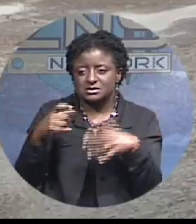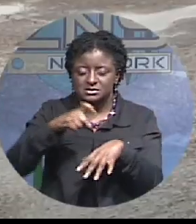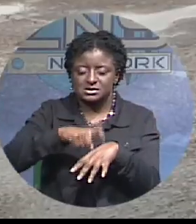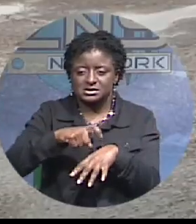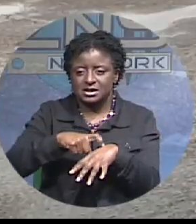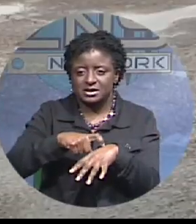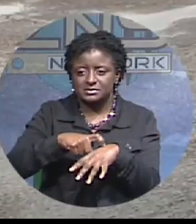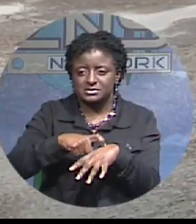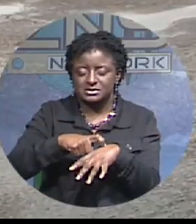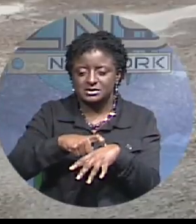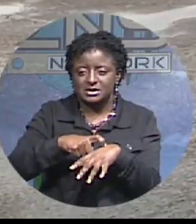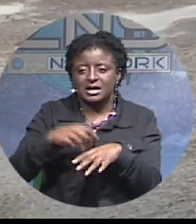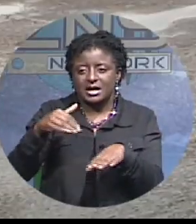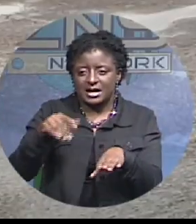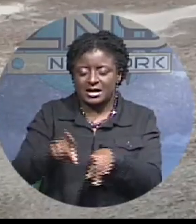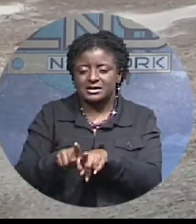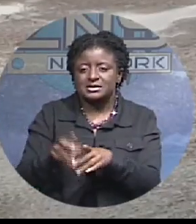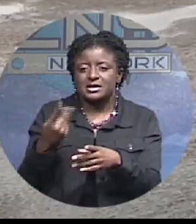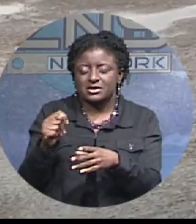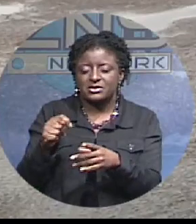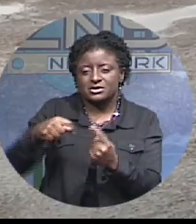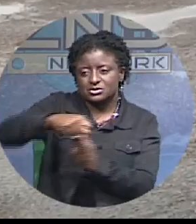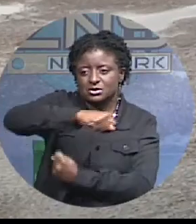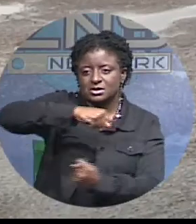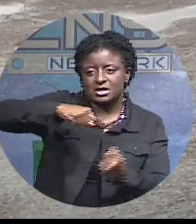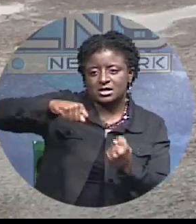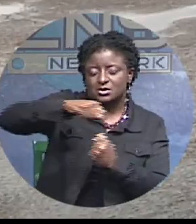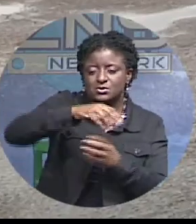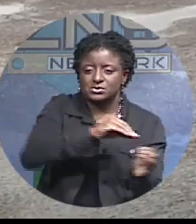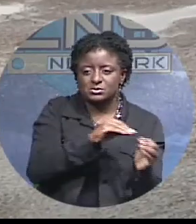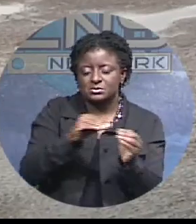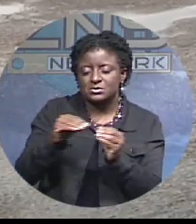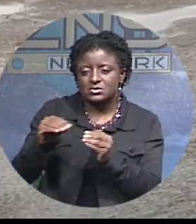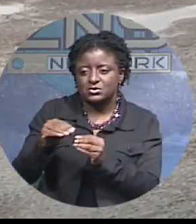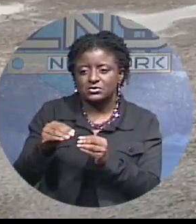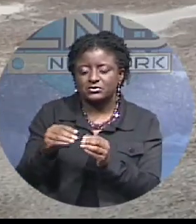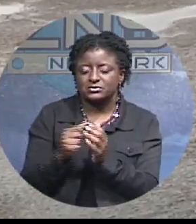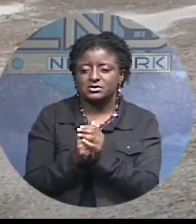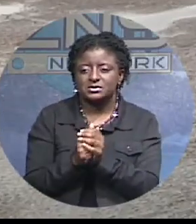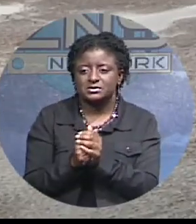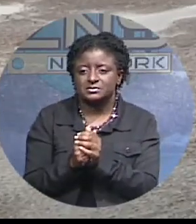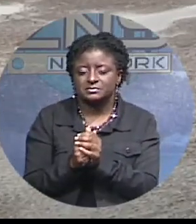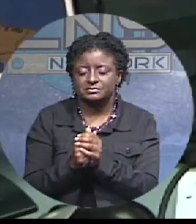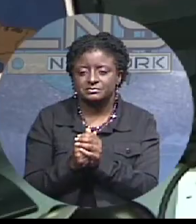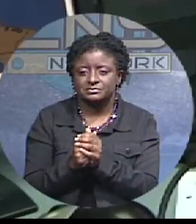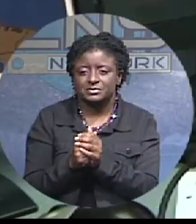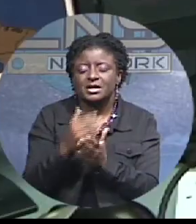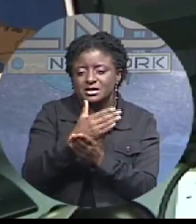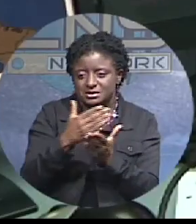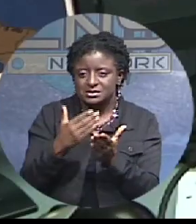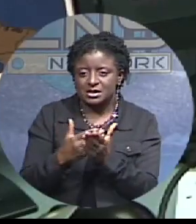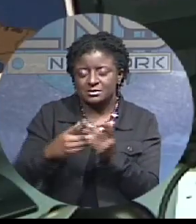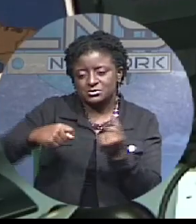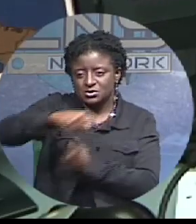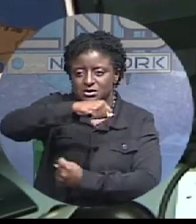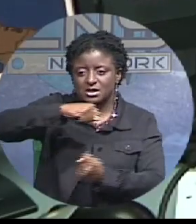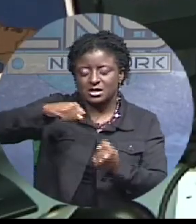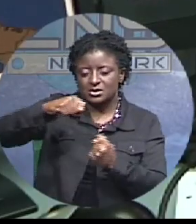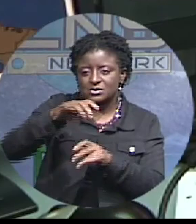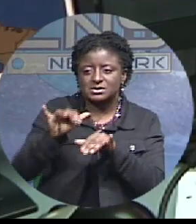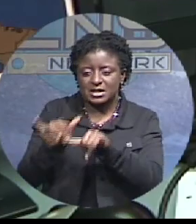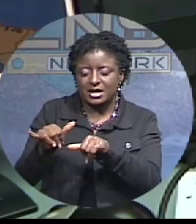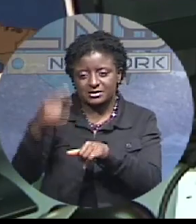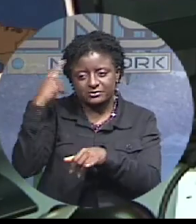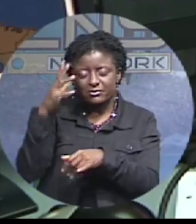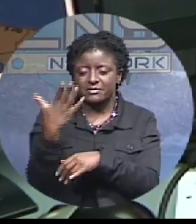diameter, moved across the area. He described it as ominous. Subsequent tornado actually lasted for a few minutes. It was very